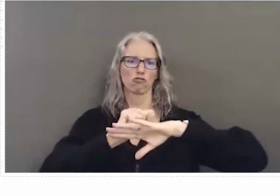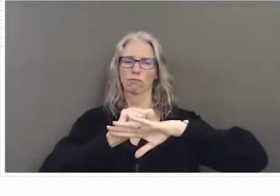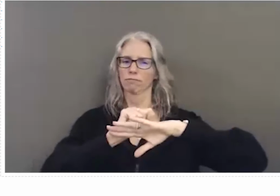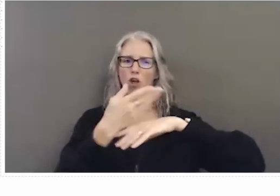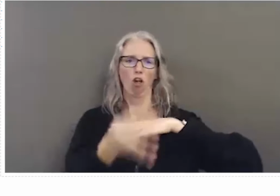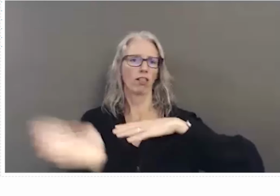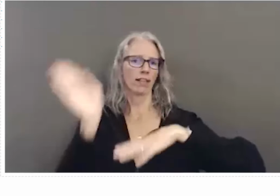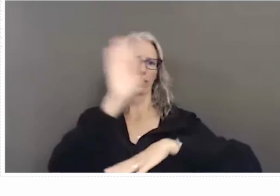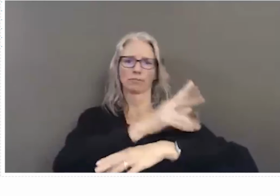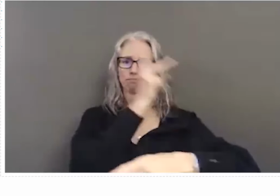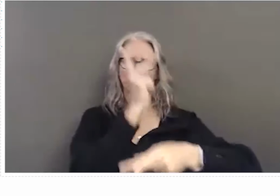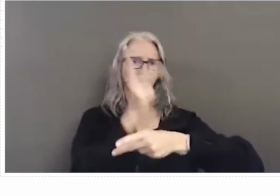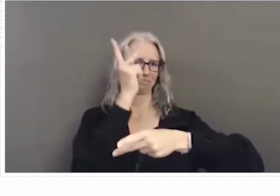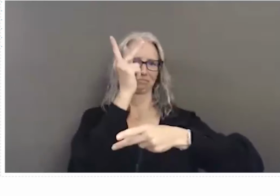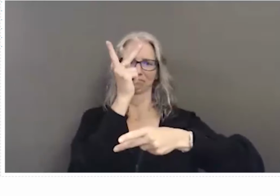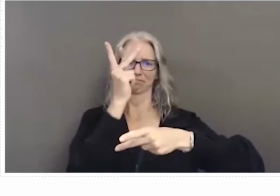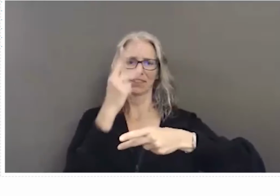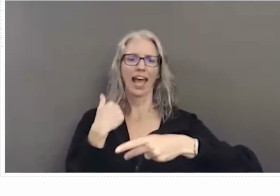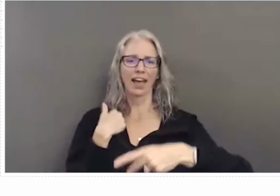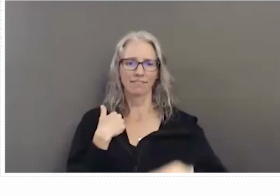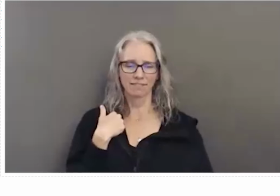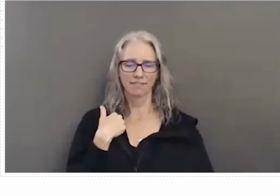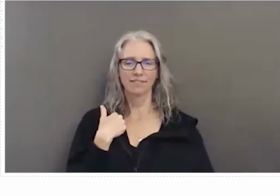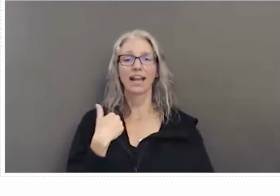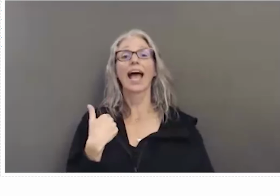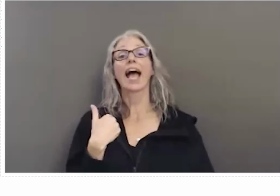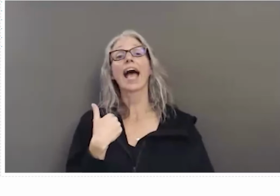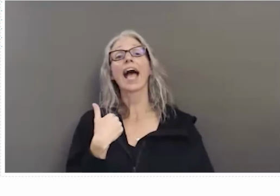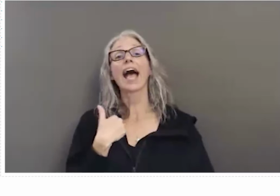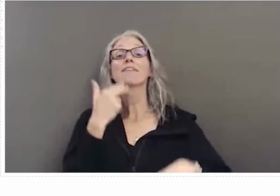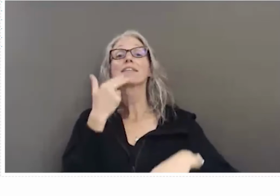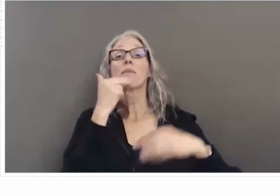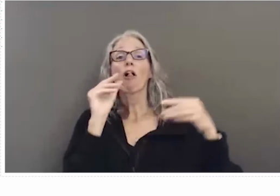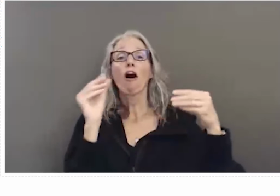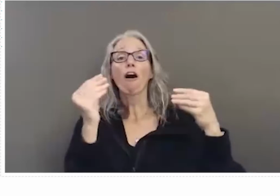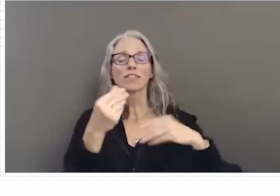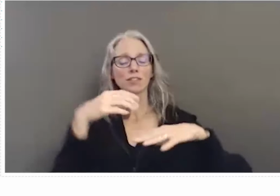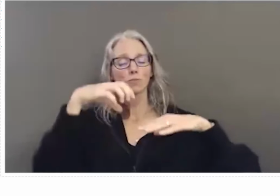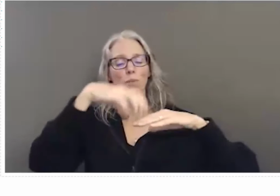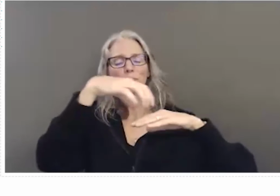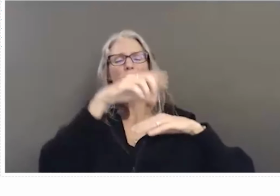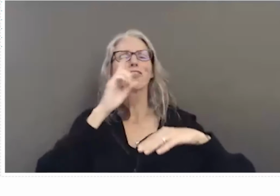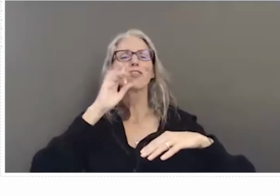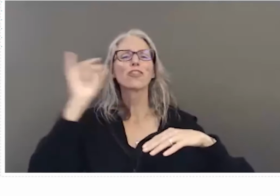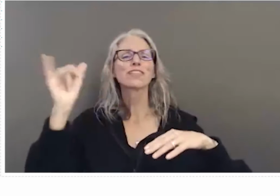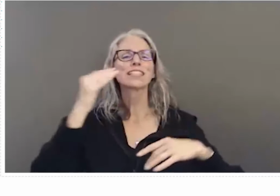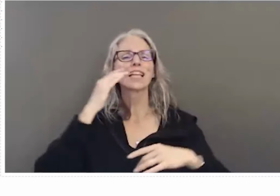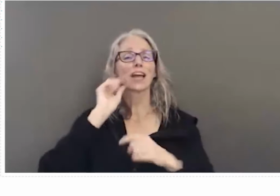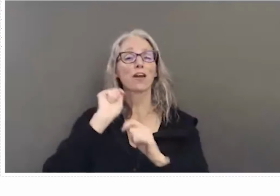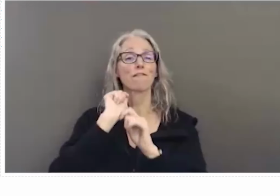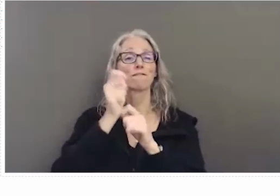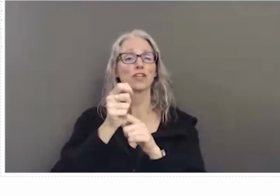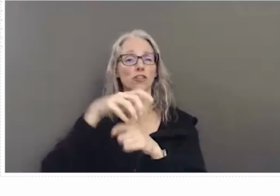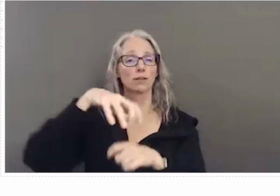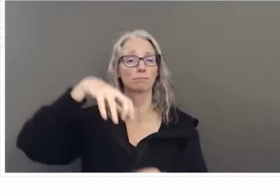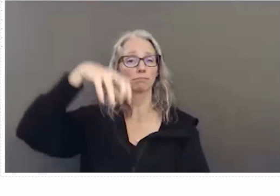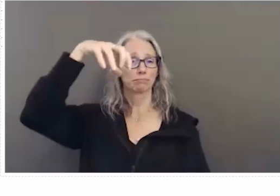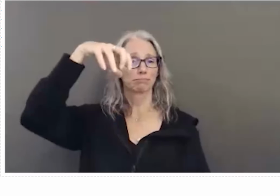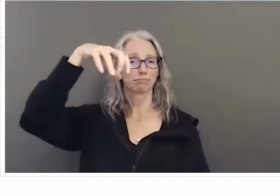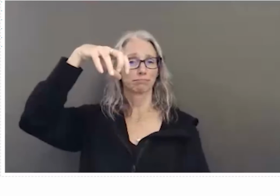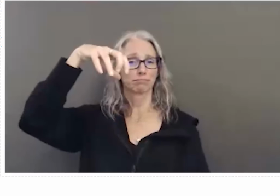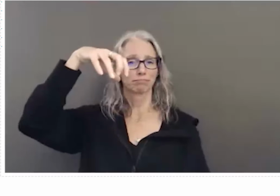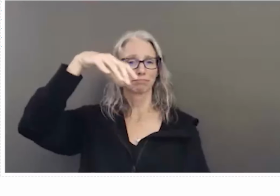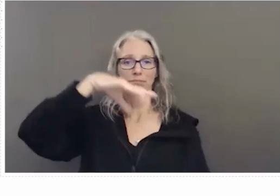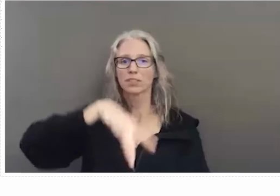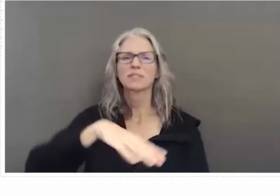have little offices for our team on site that look like fishing shacks. So rather than most music festivals where, you know, it's entirely built up for